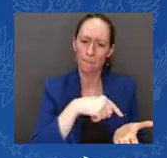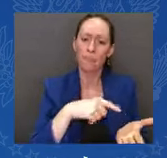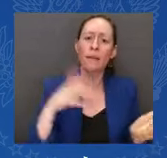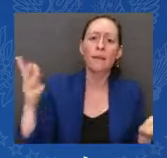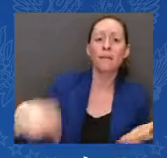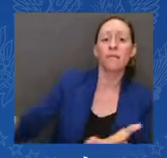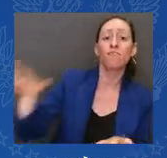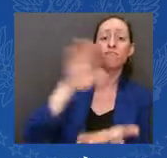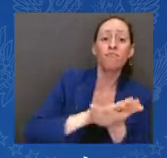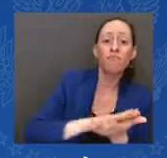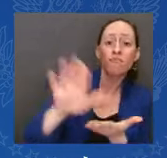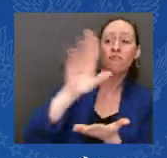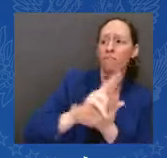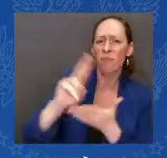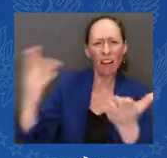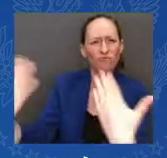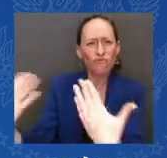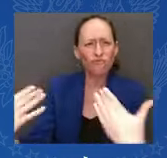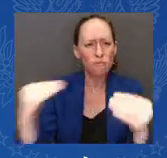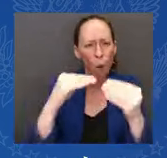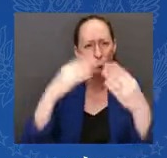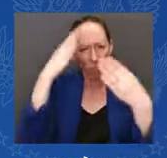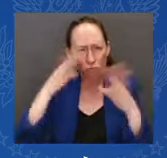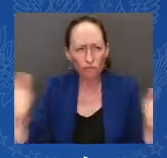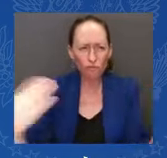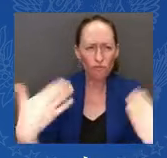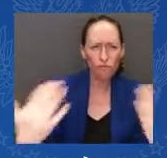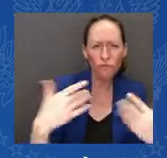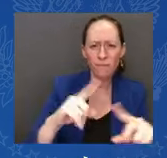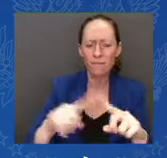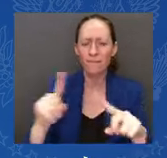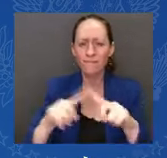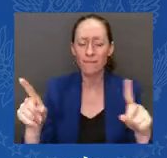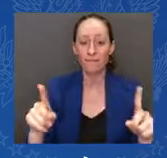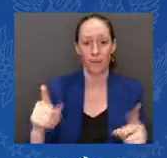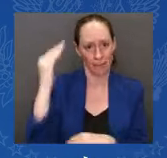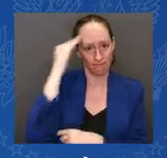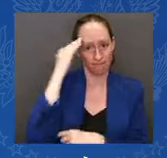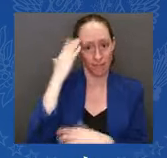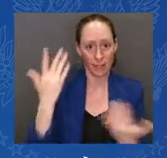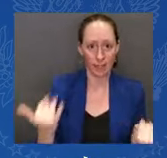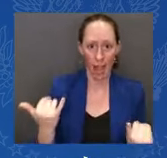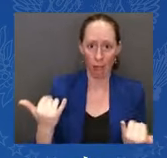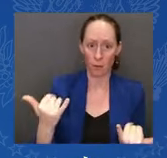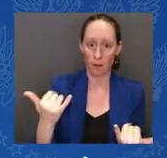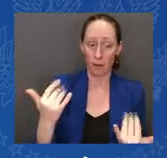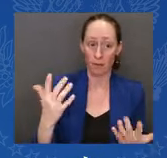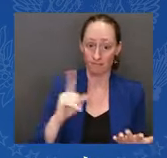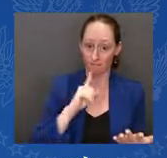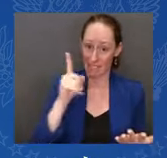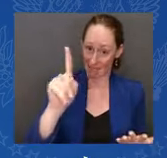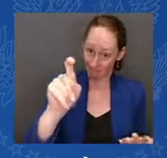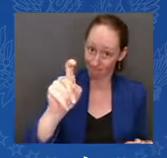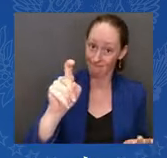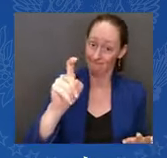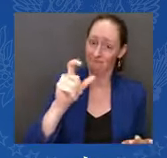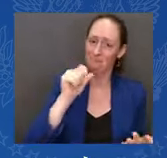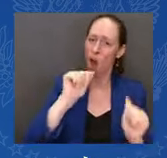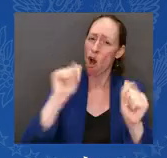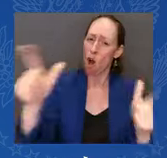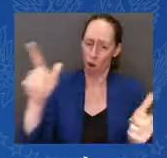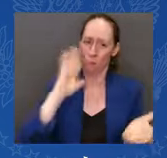case. The statistics, one statistic, students from the top 1% of family incomes in America